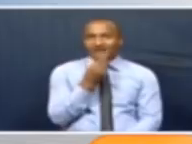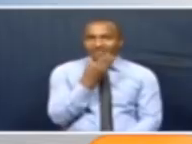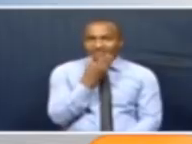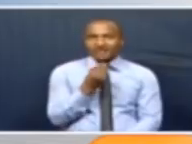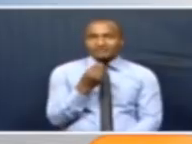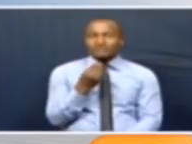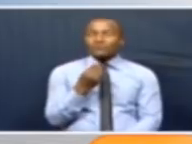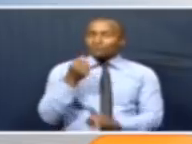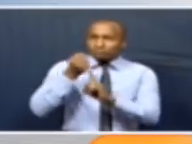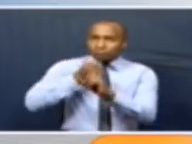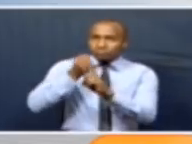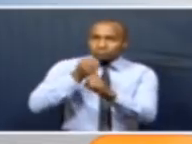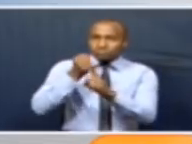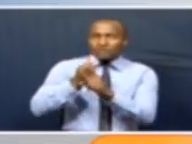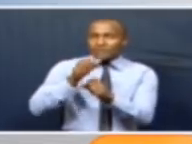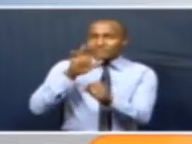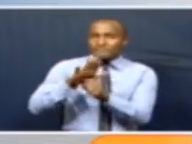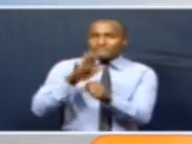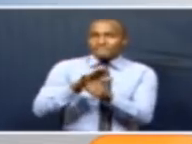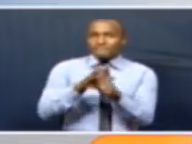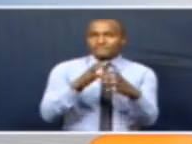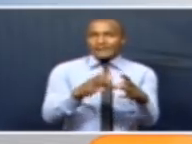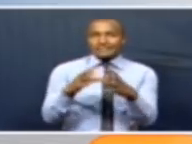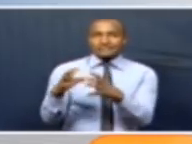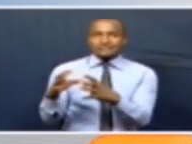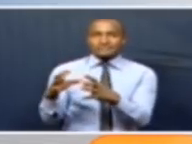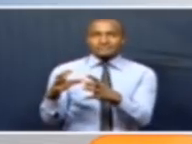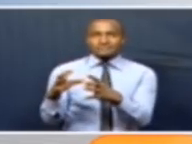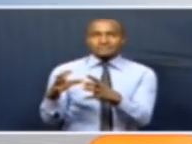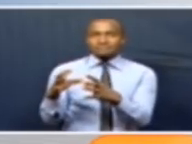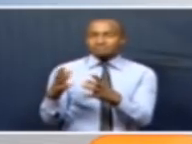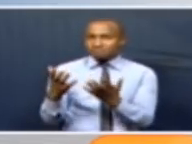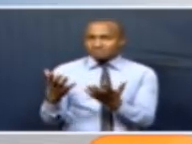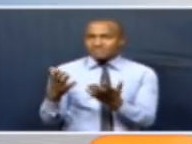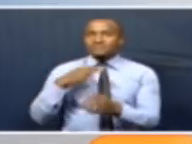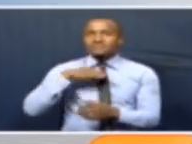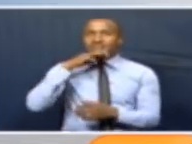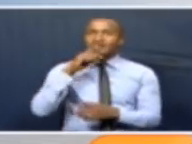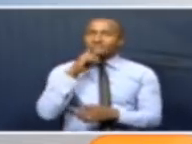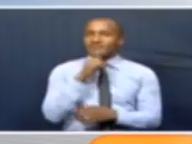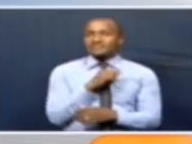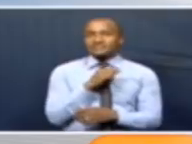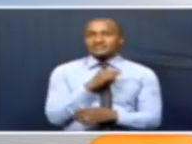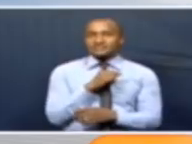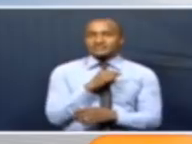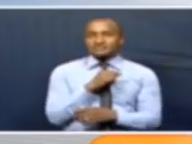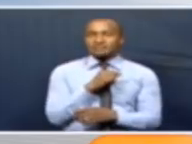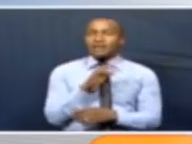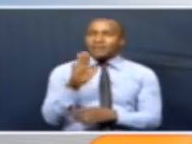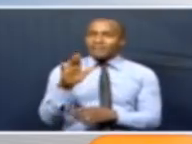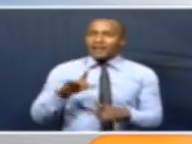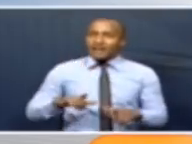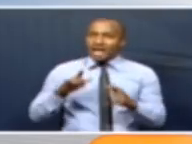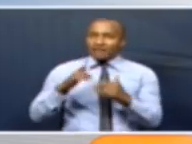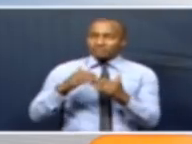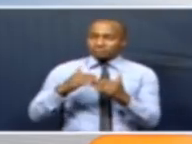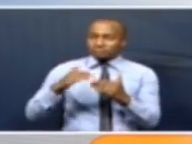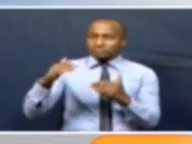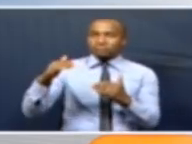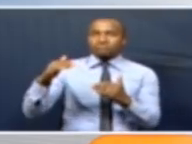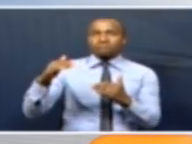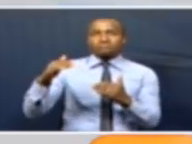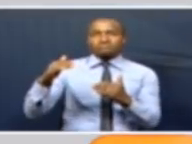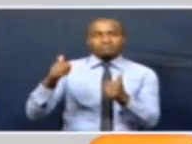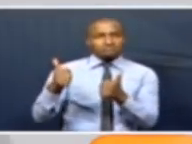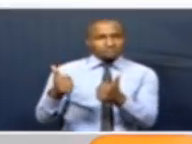Father of multi-party democracy and son of County 21 has departed. May perpetual light shine upon him, says R.I.P.